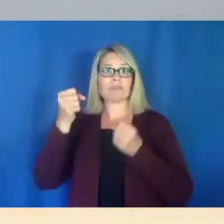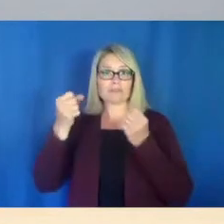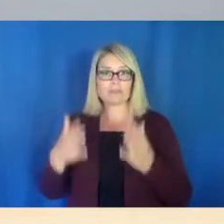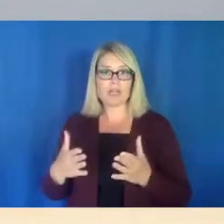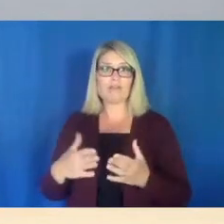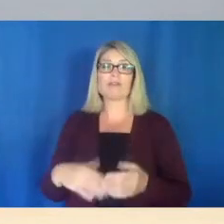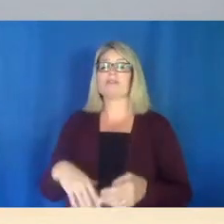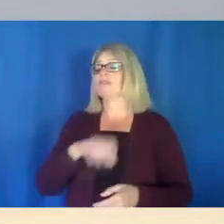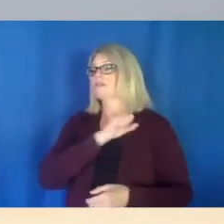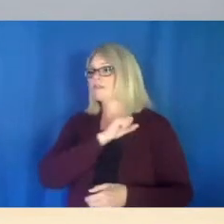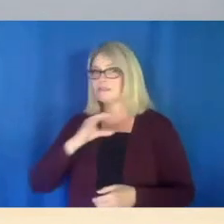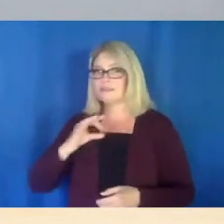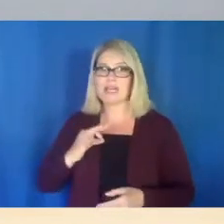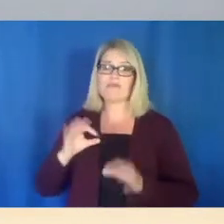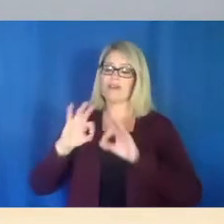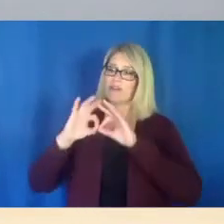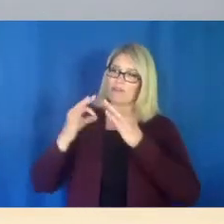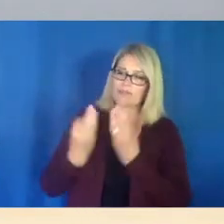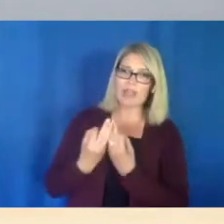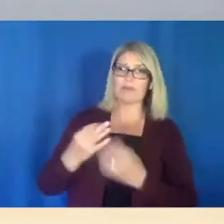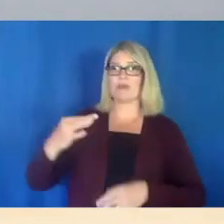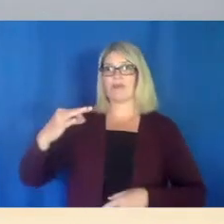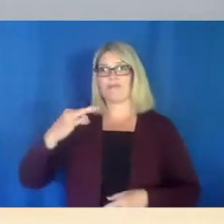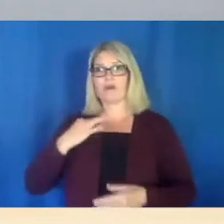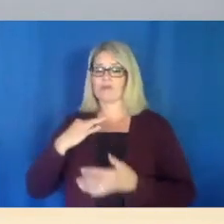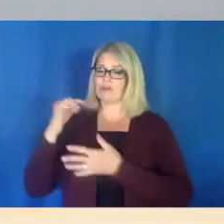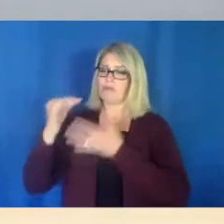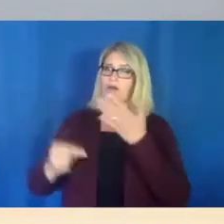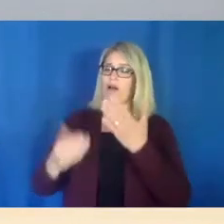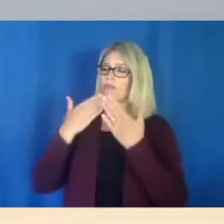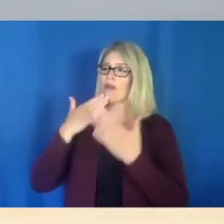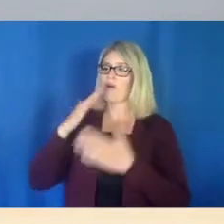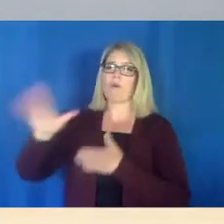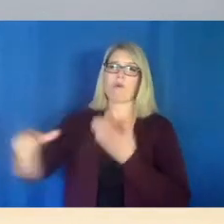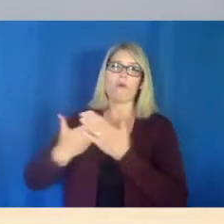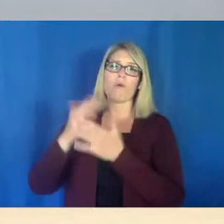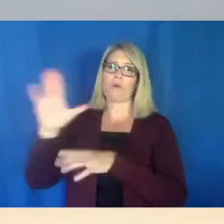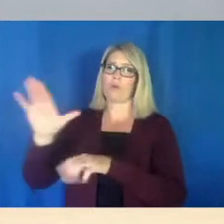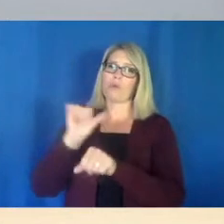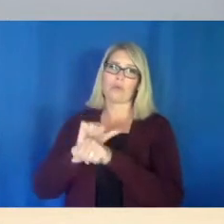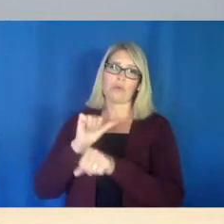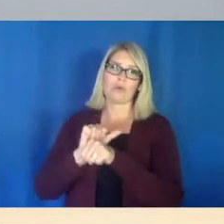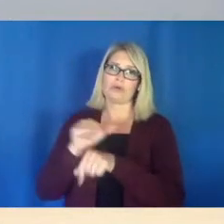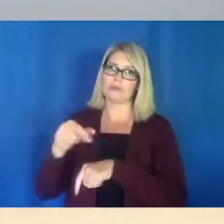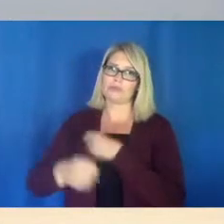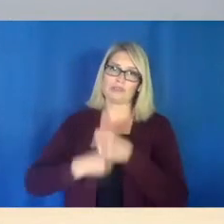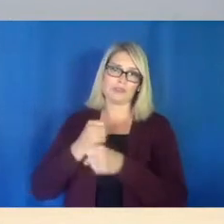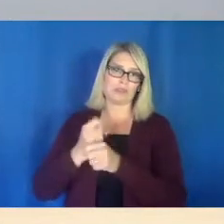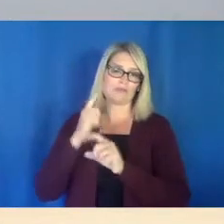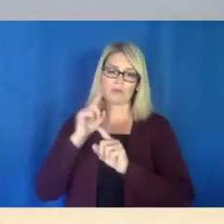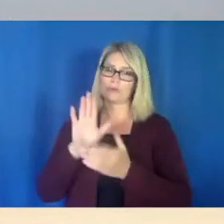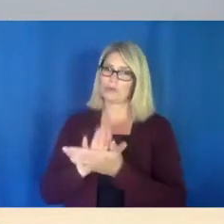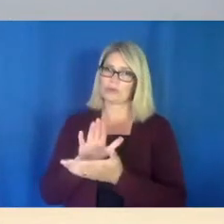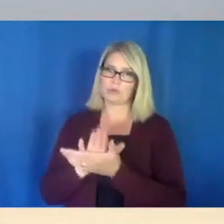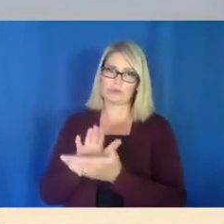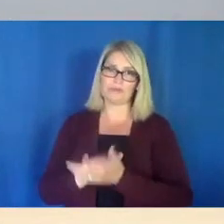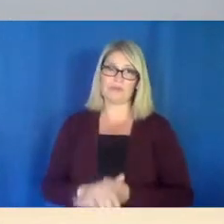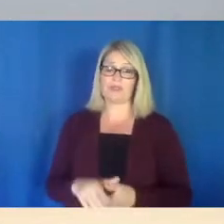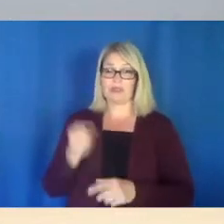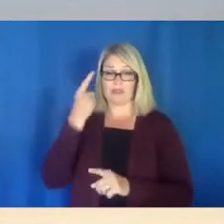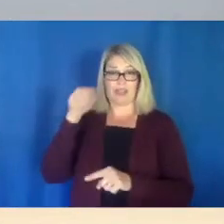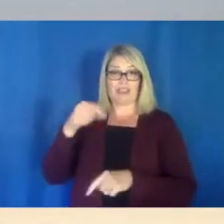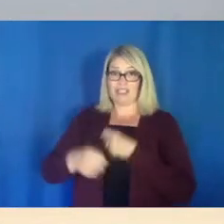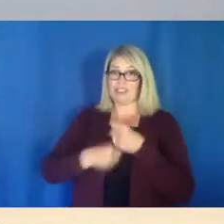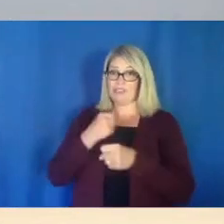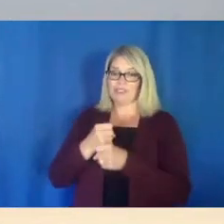students, families, and volunteers, and many others for your work in supporting in-class learning this year. It has not been an easy year on many